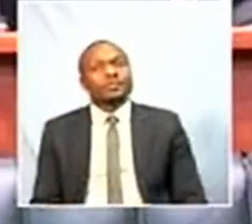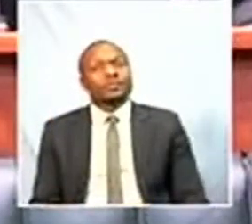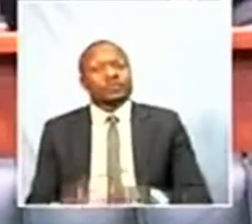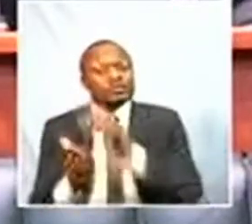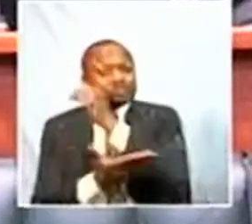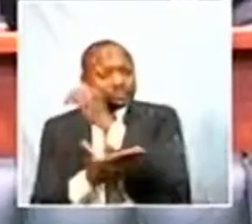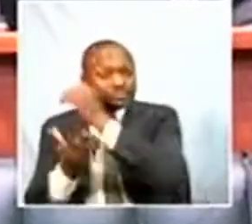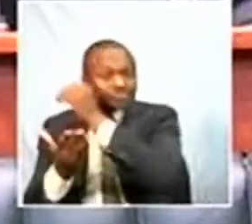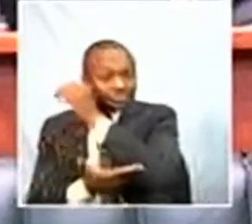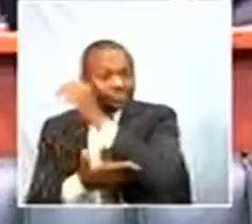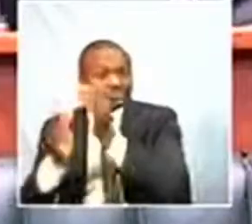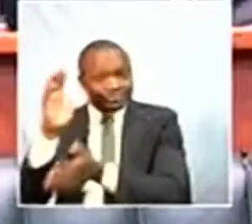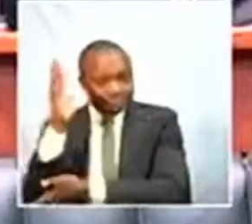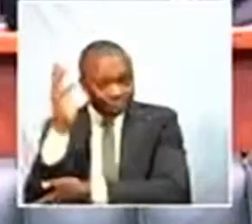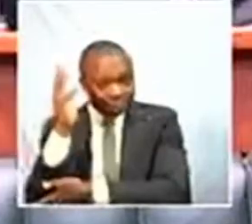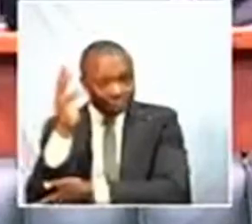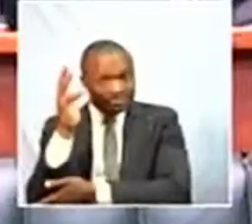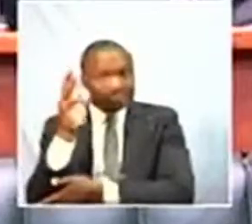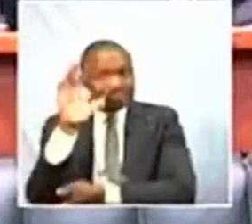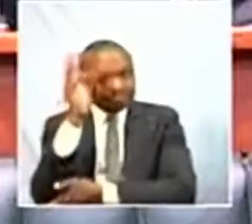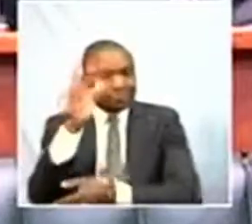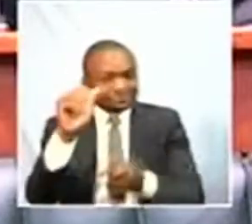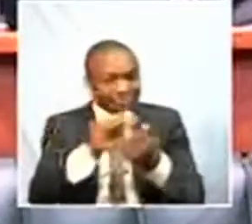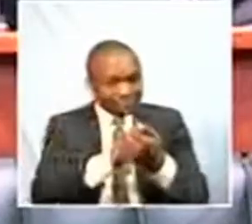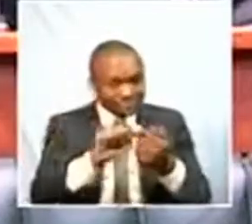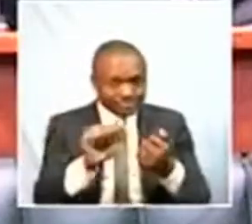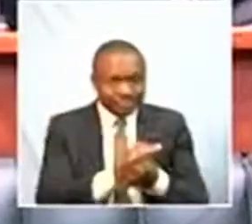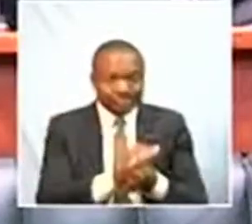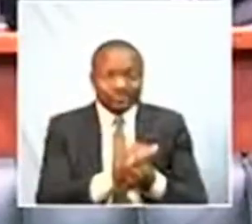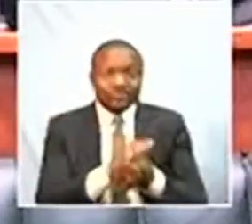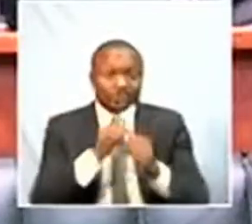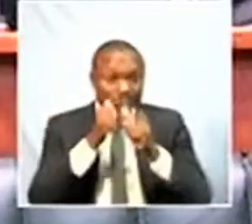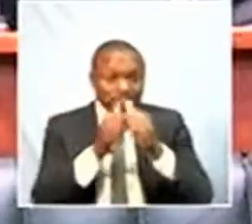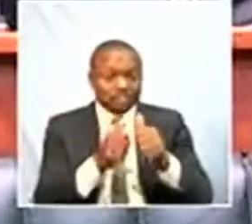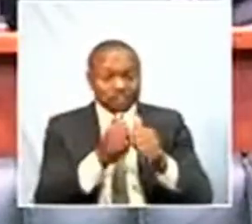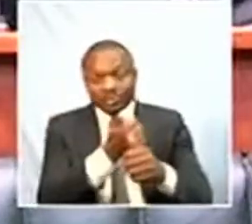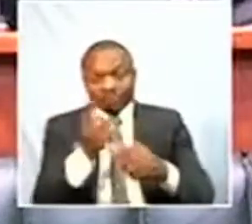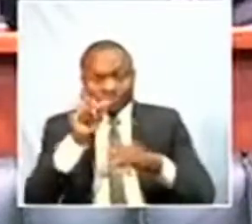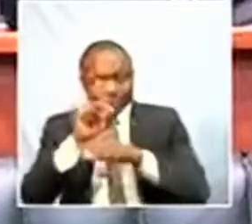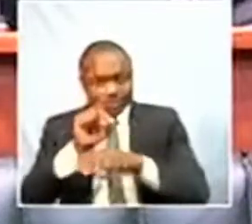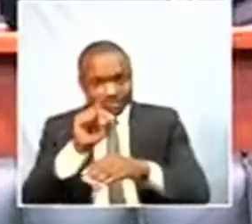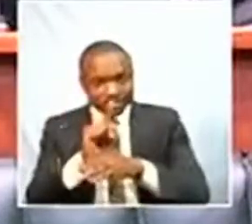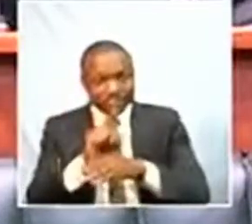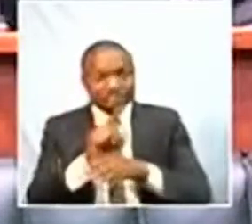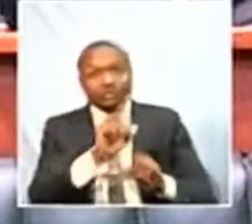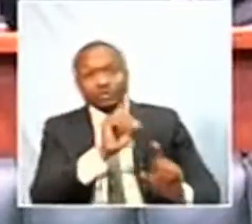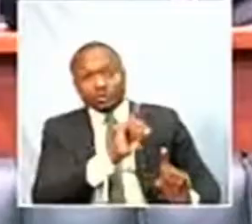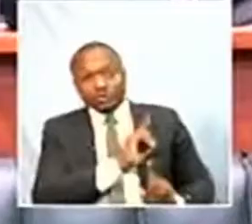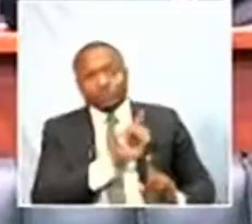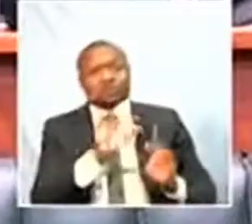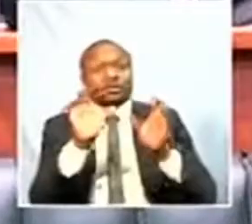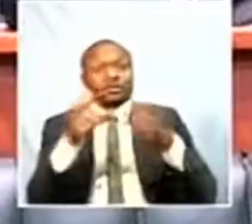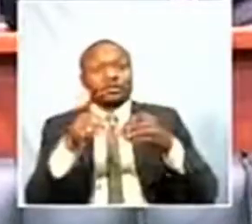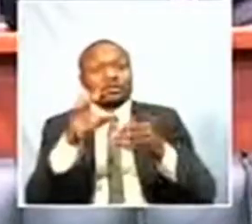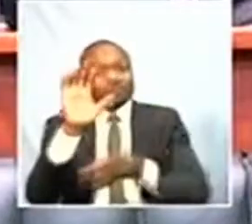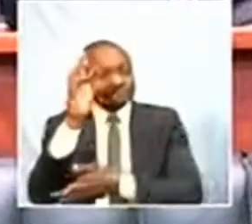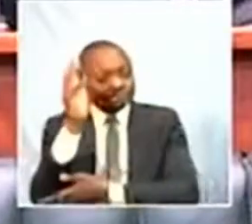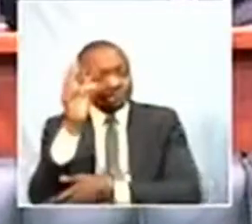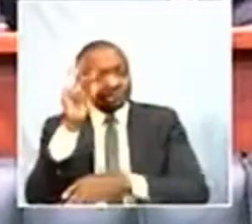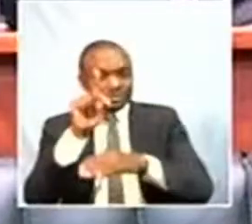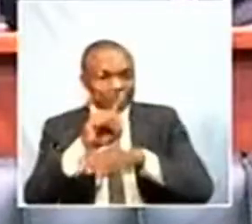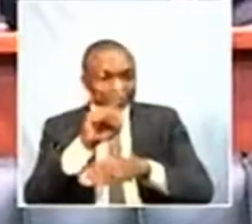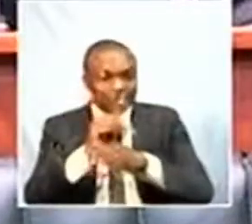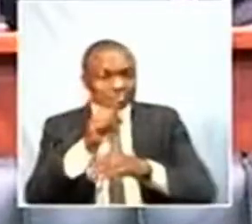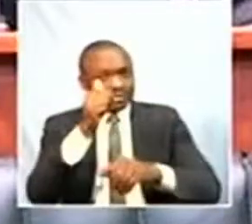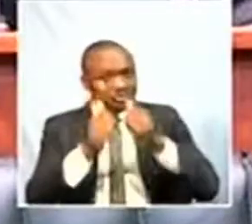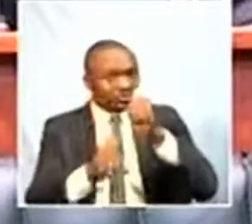deforestation and forest degradation. And in alignment with other projects such as the Ruangwa Community Forest Project,